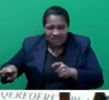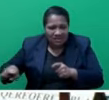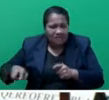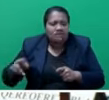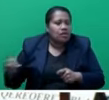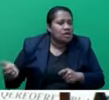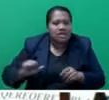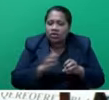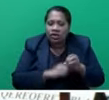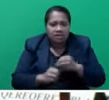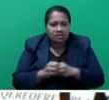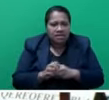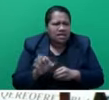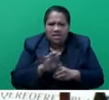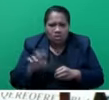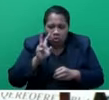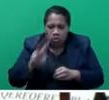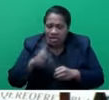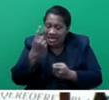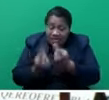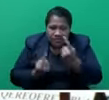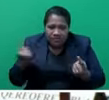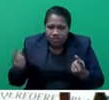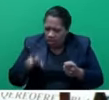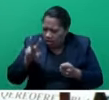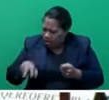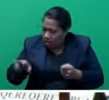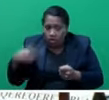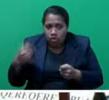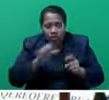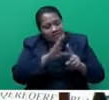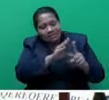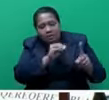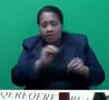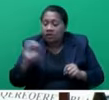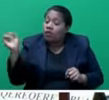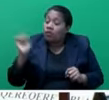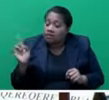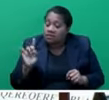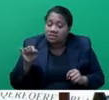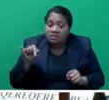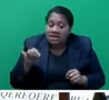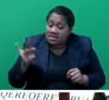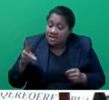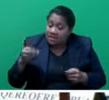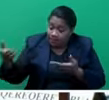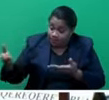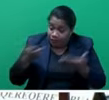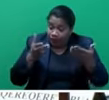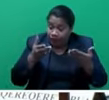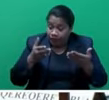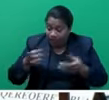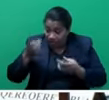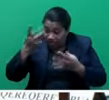organization. They don't look at individual, it's a sample of what they get from the